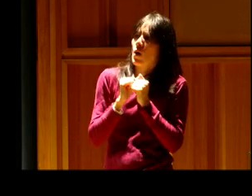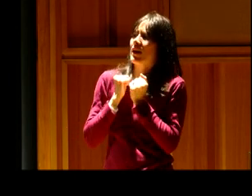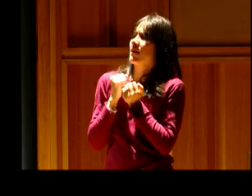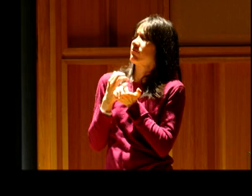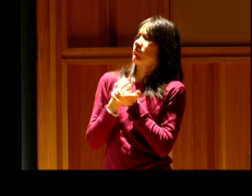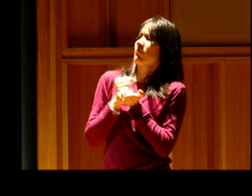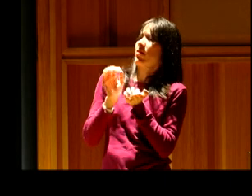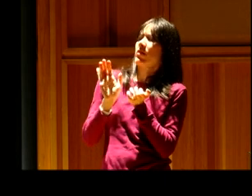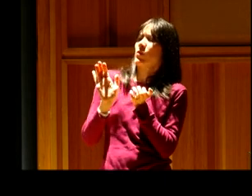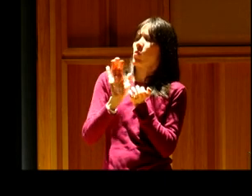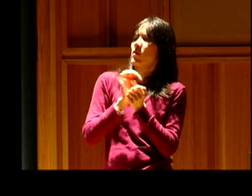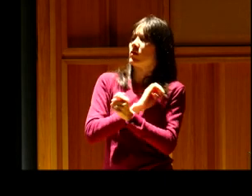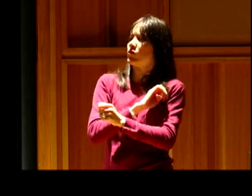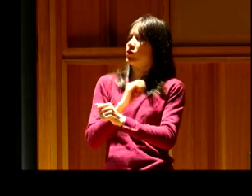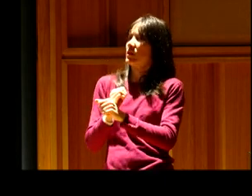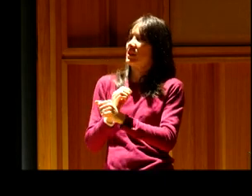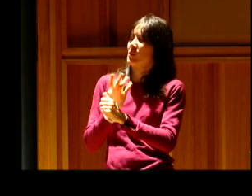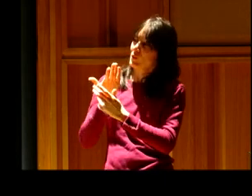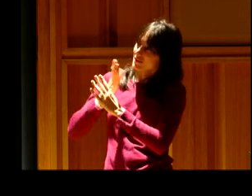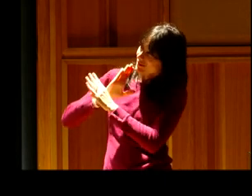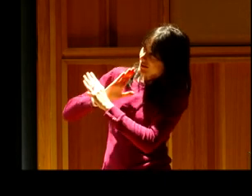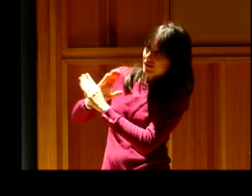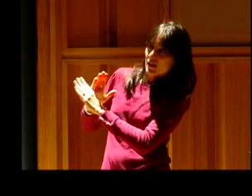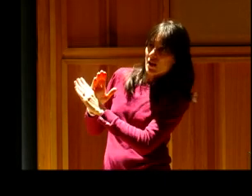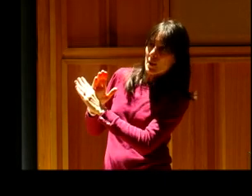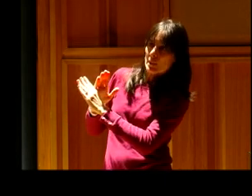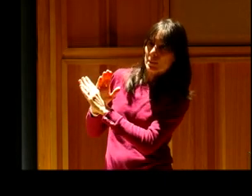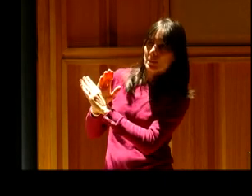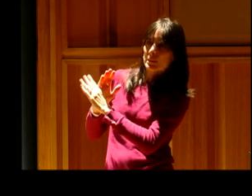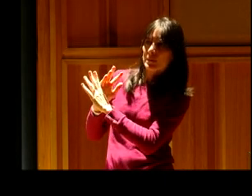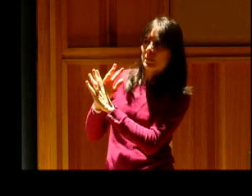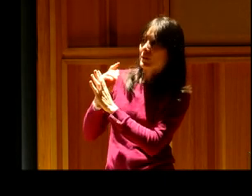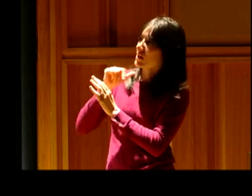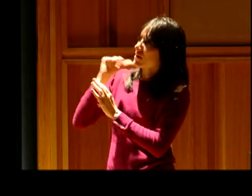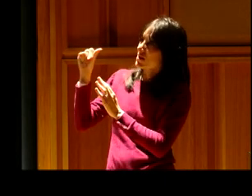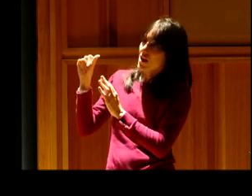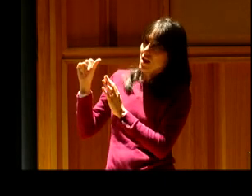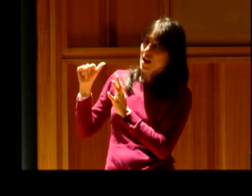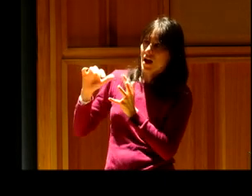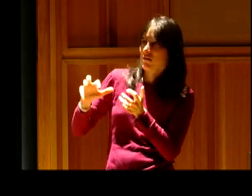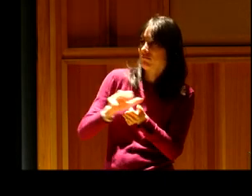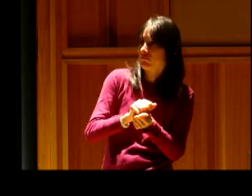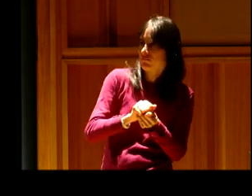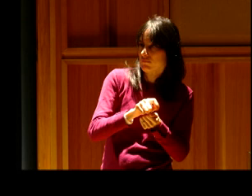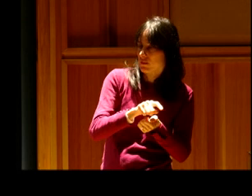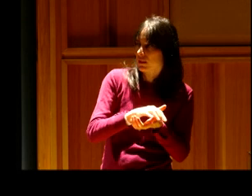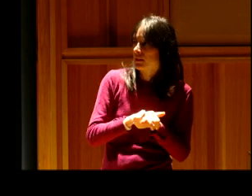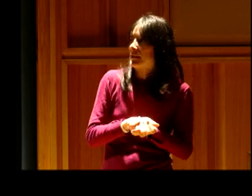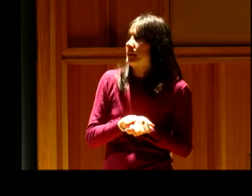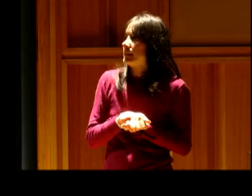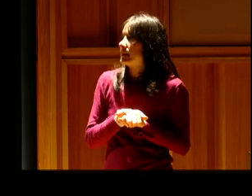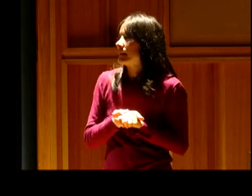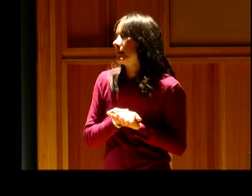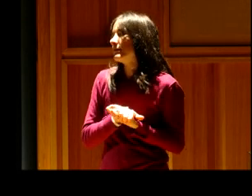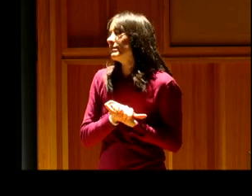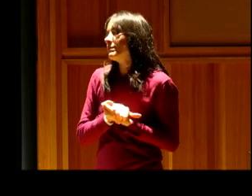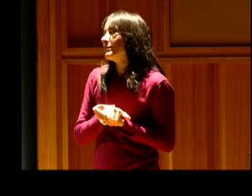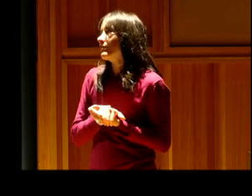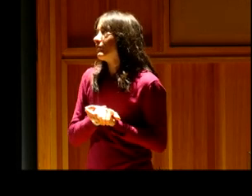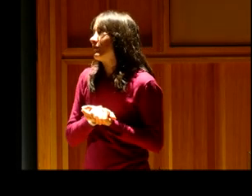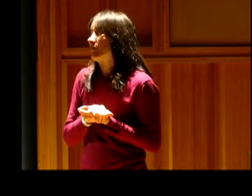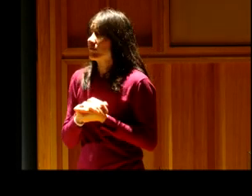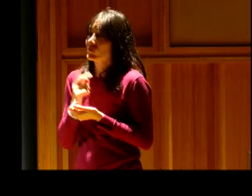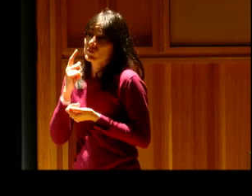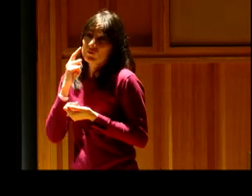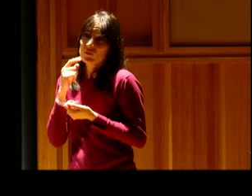to stop that terminator and to wrestle that bulldozer down to the ground? And I would say to you, we don't have a lot more